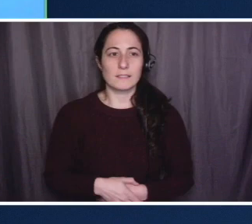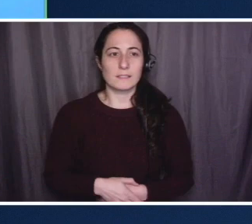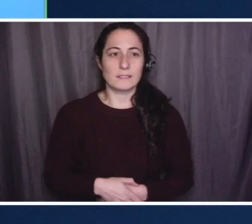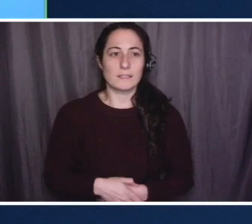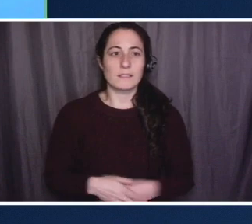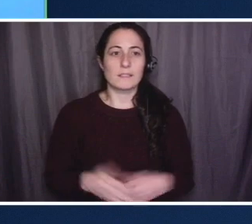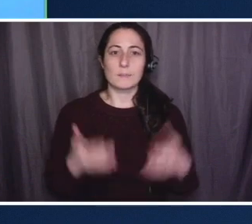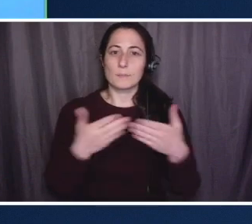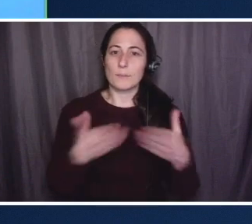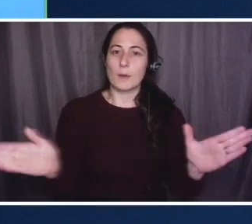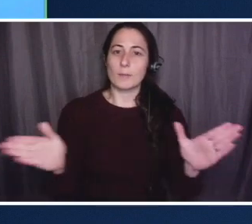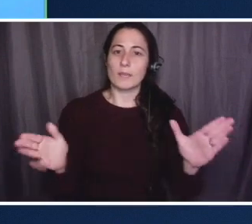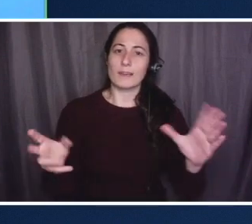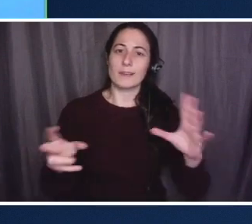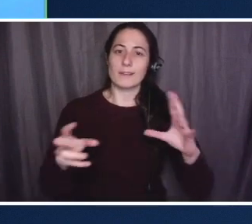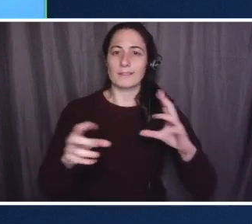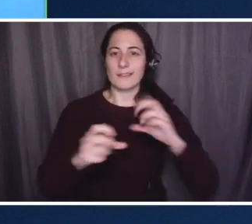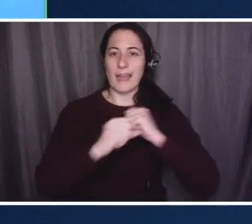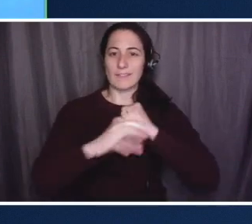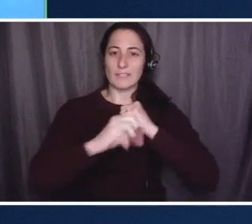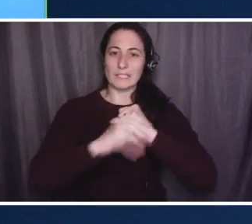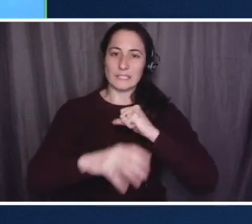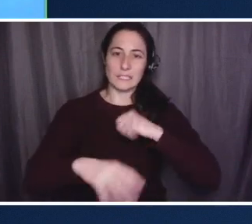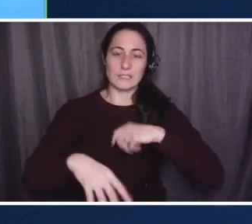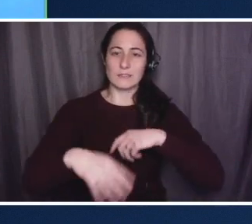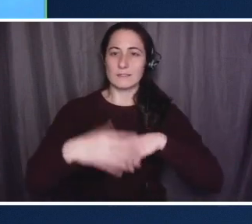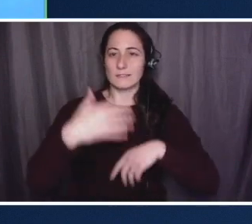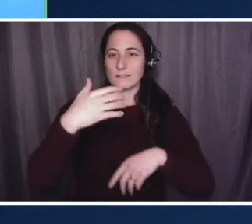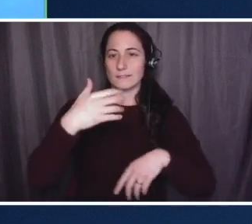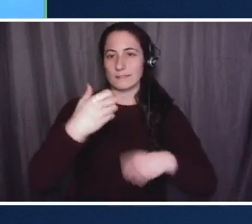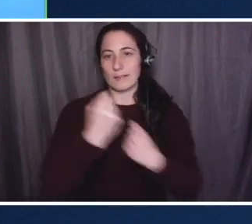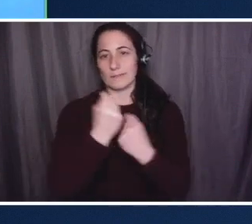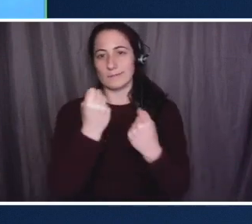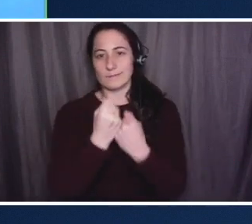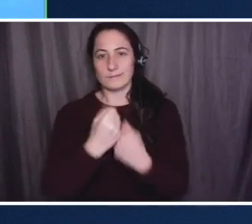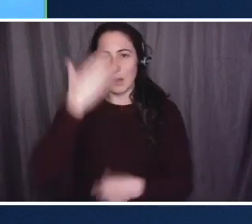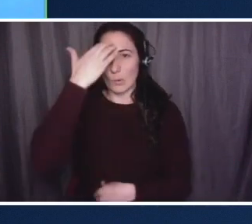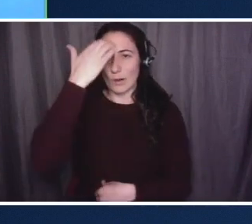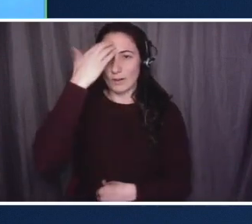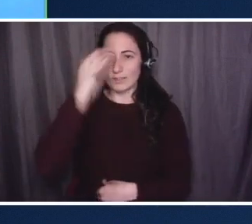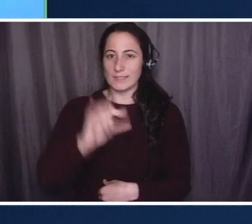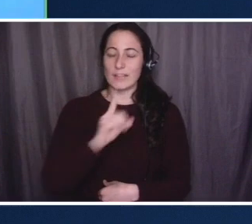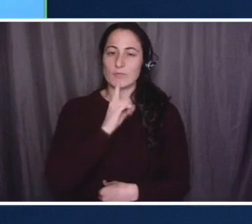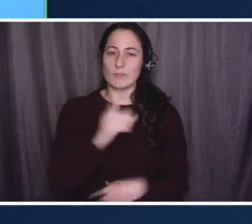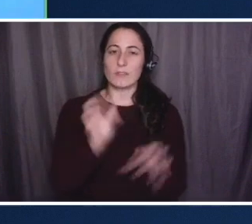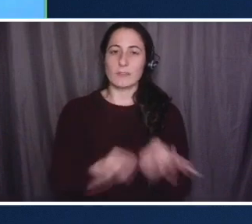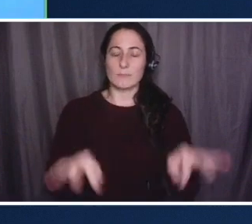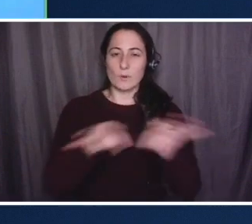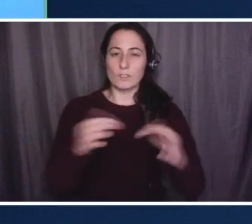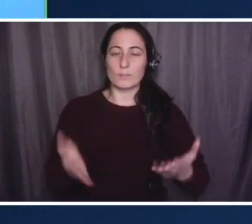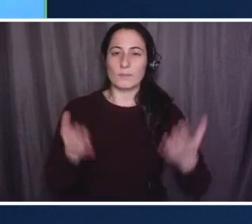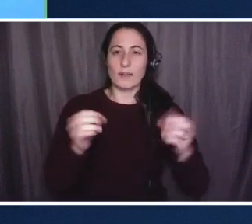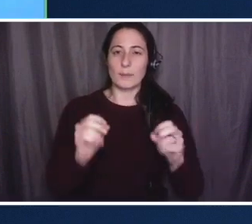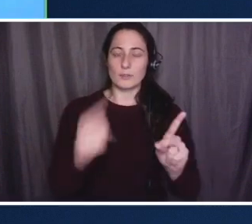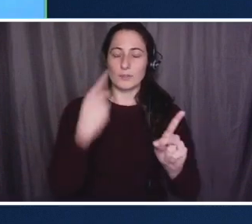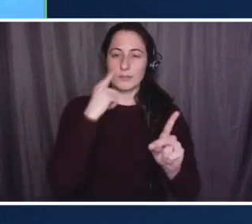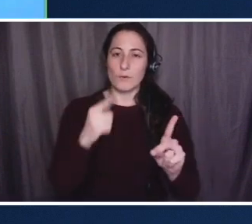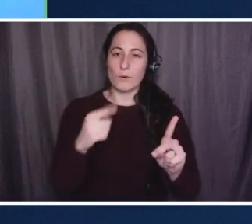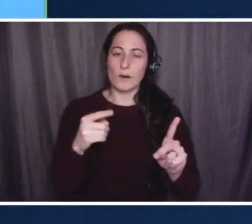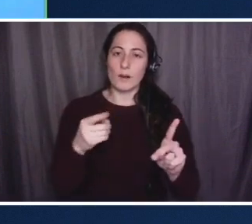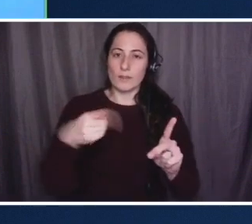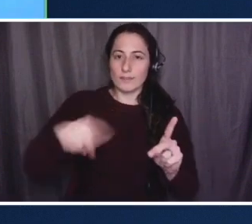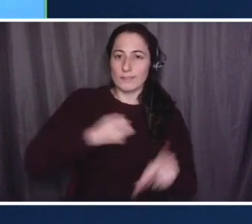awareness. I think the visibility of the defenders is important to give them the opportunity to express themselves beyond